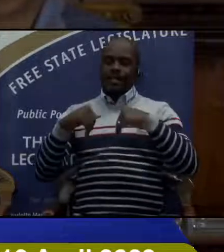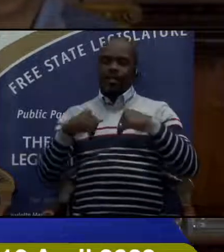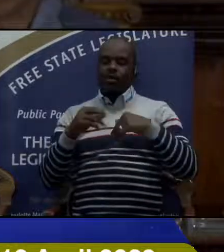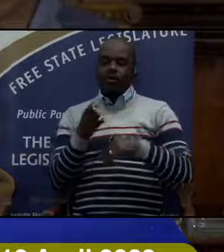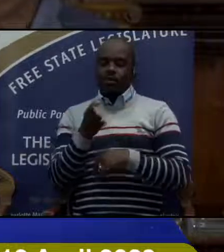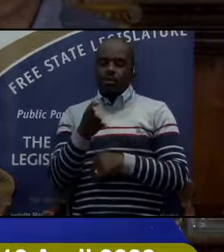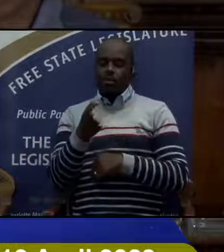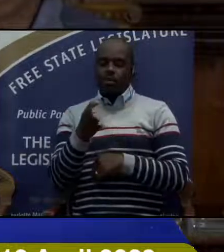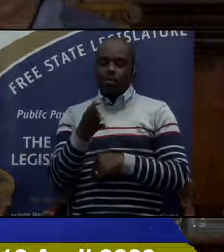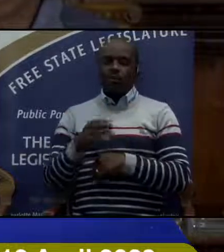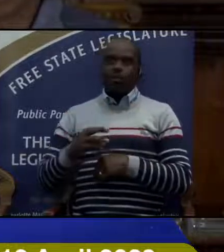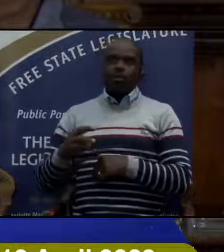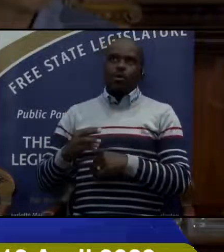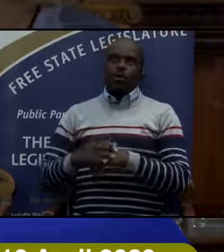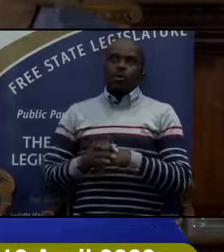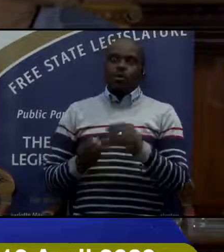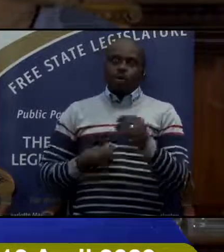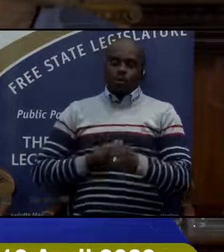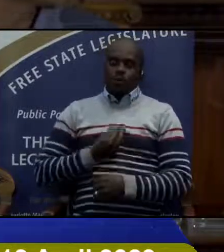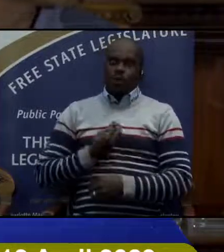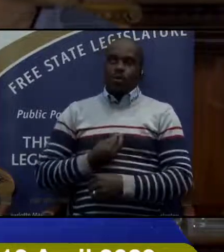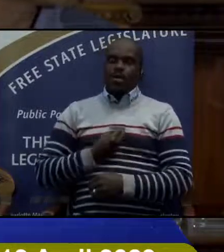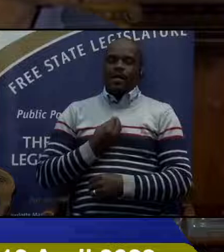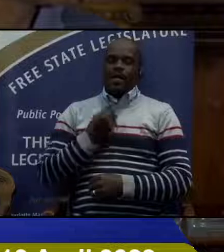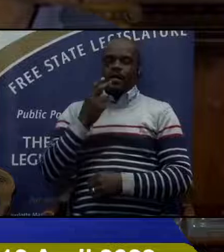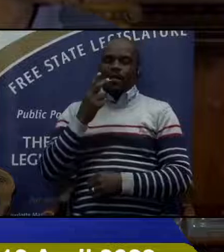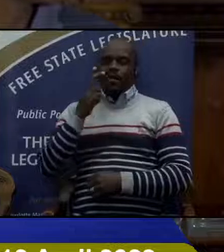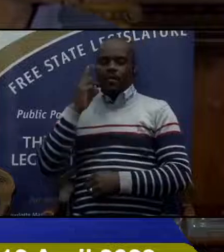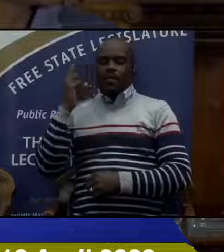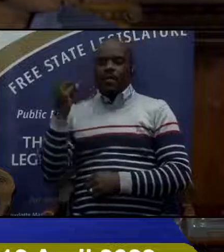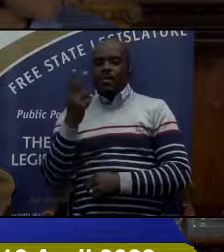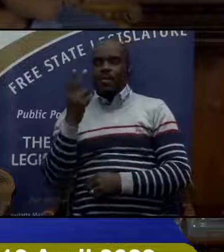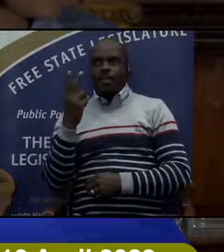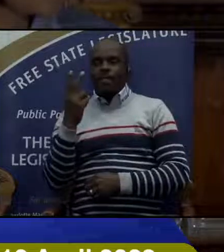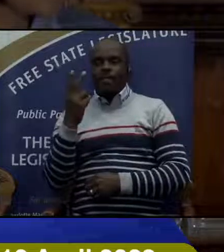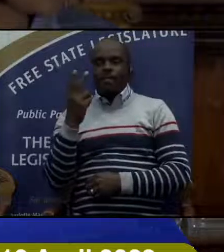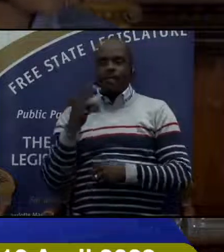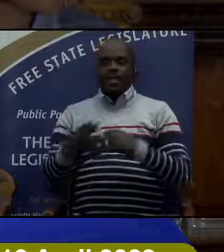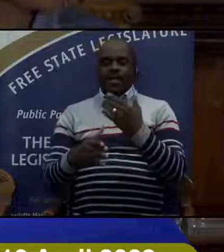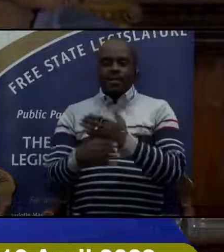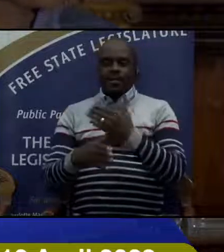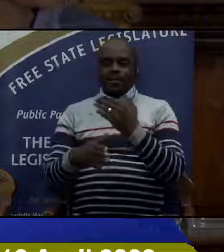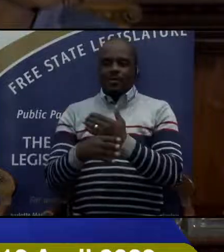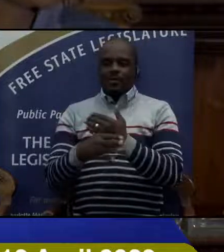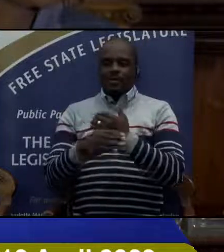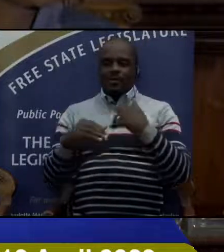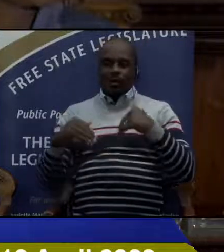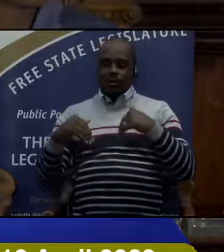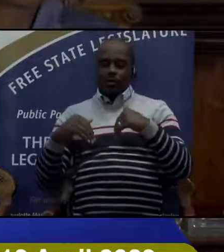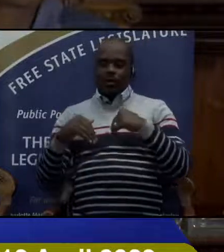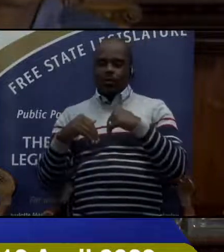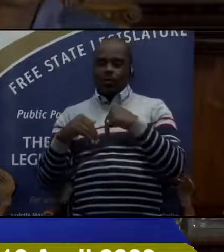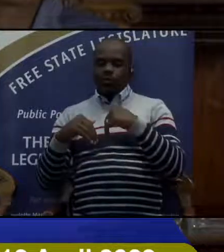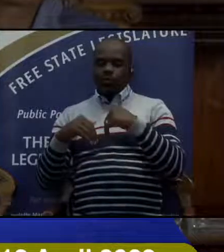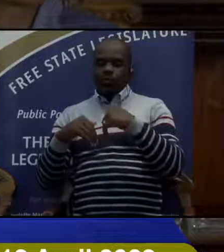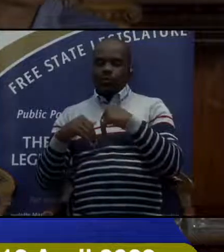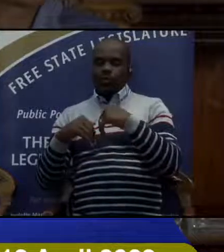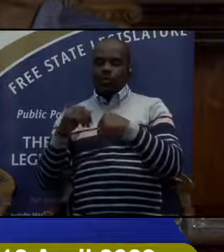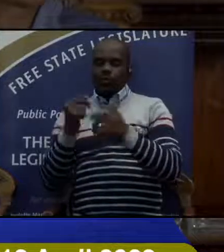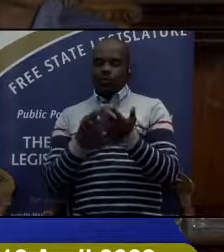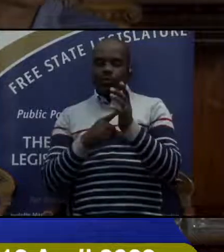to widen. The Stats SSA has further indicated that the rate has grown up